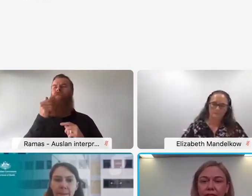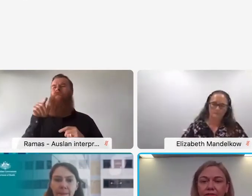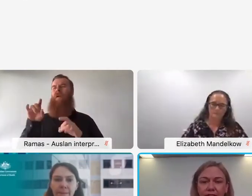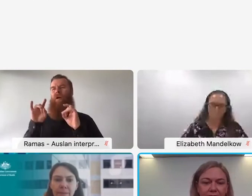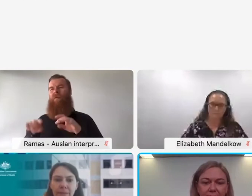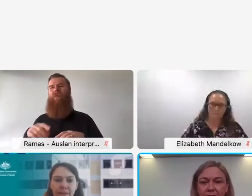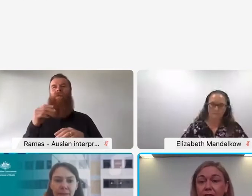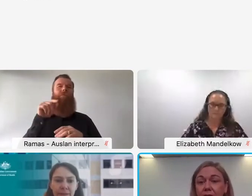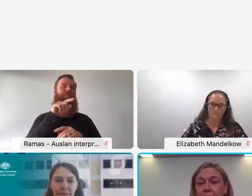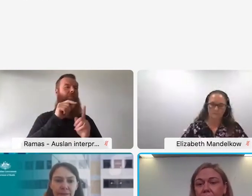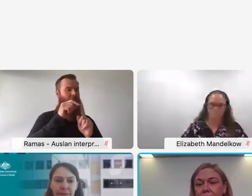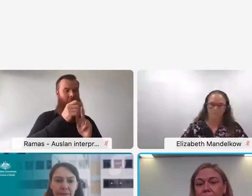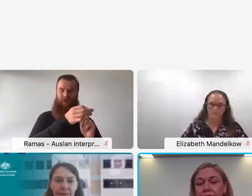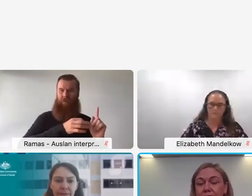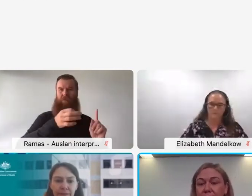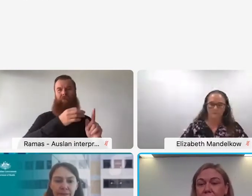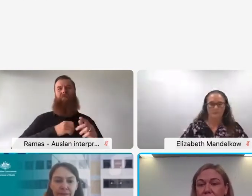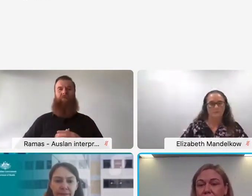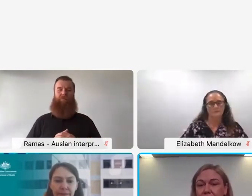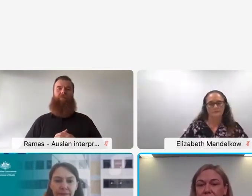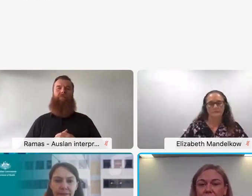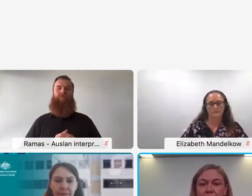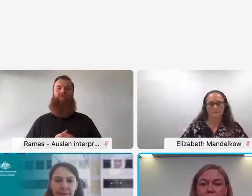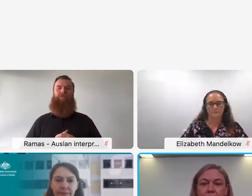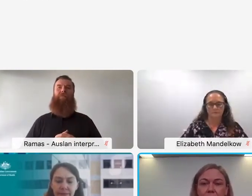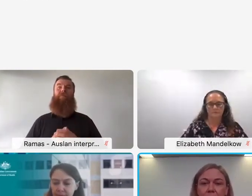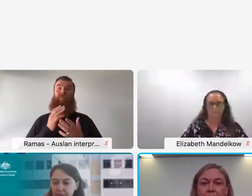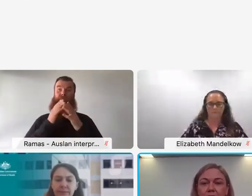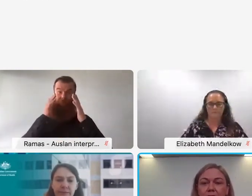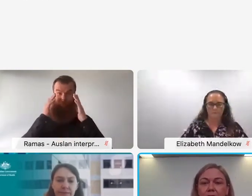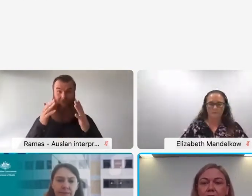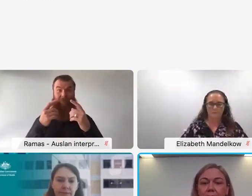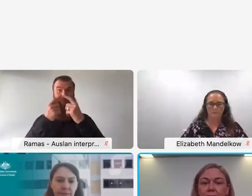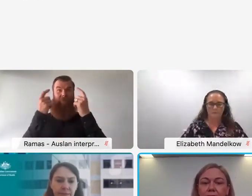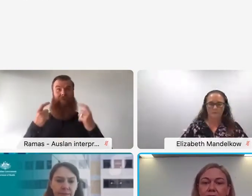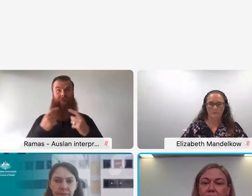And the focus has been Certificate 3 in individual support,